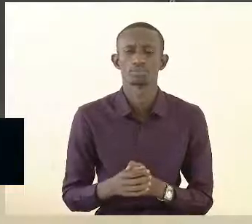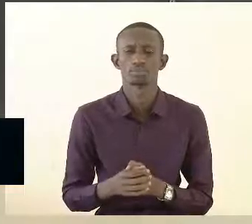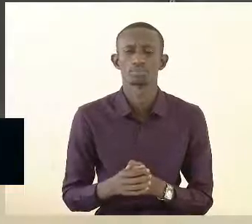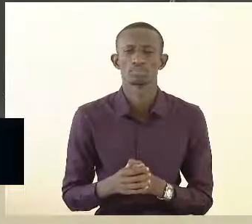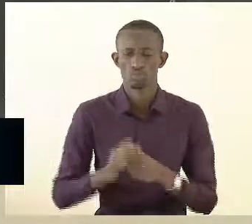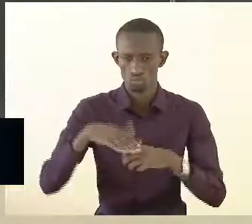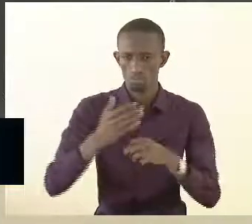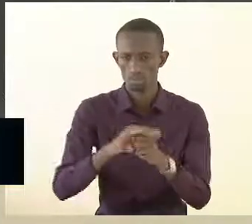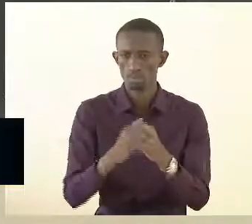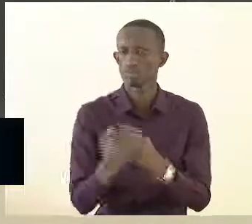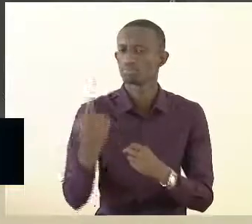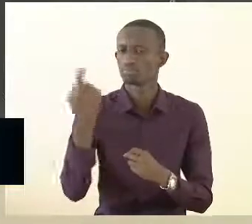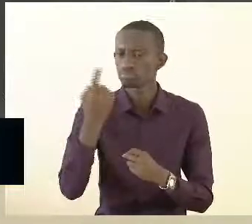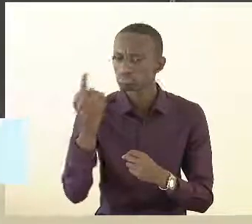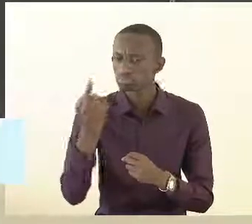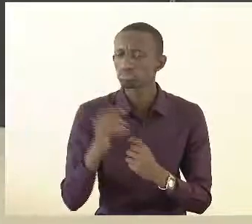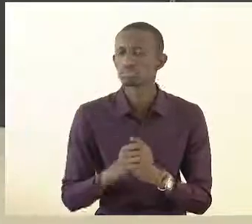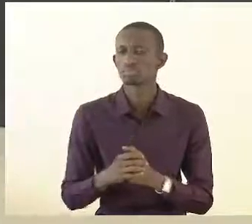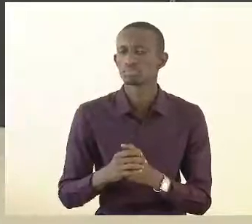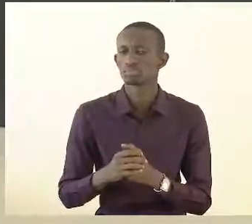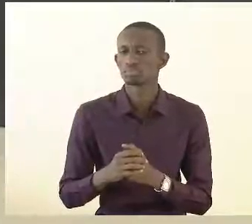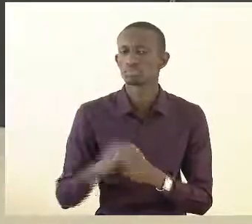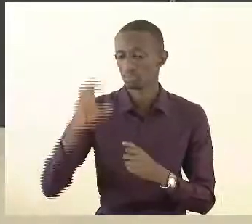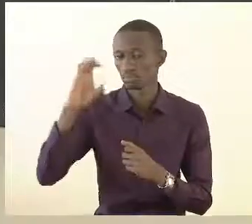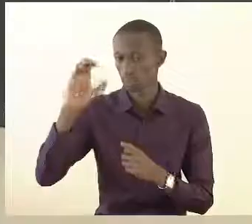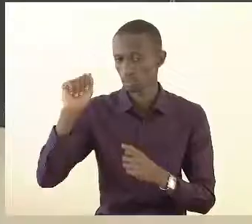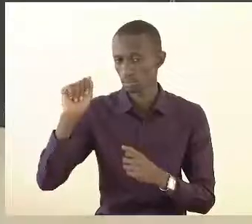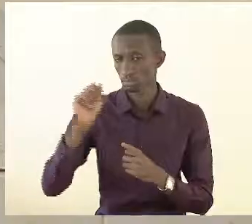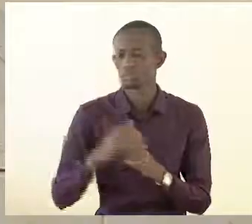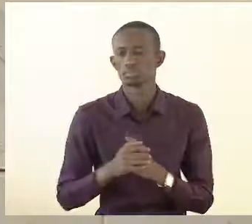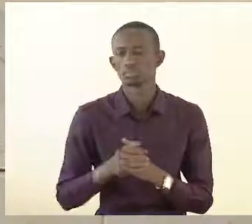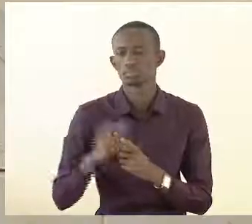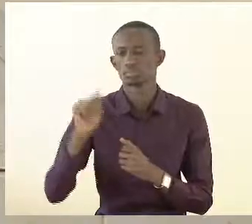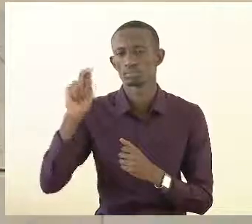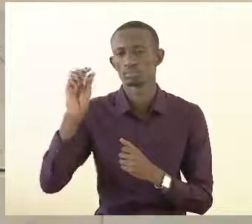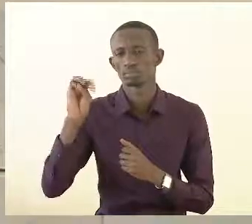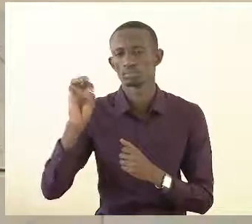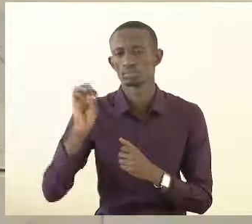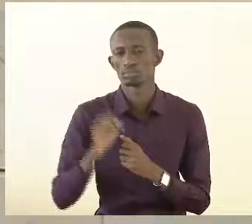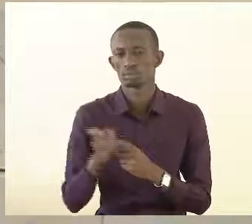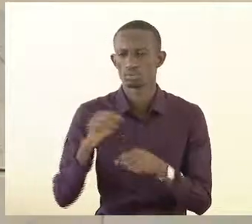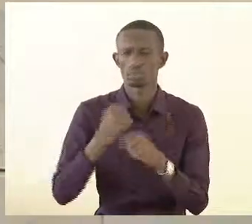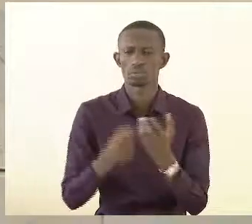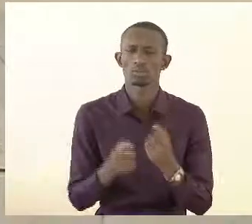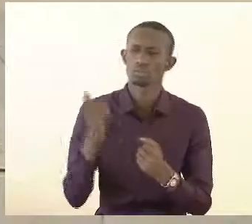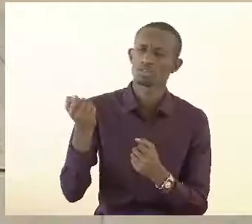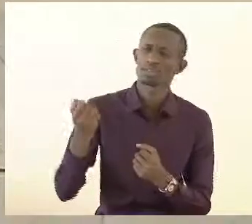1 carbon atom. So what do we do here? Here we have CH,